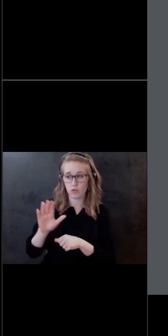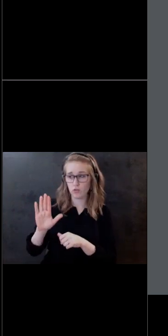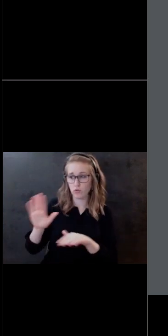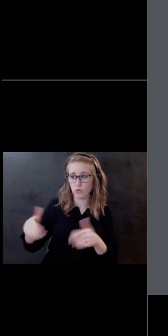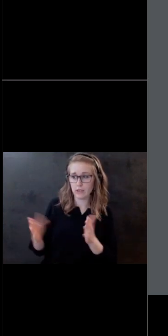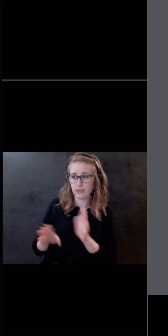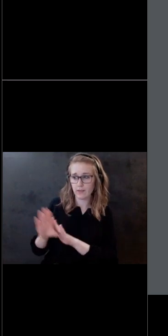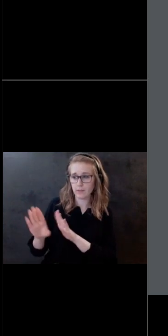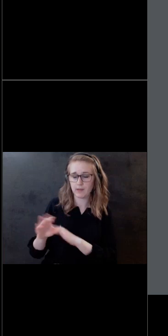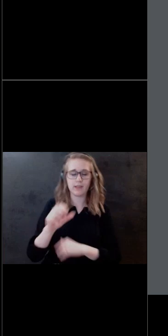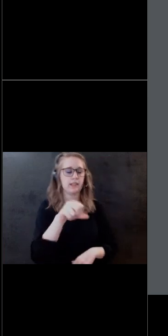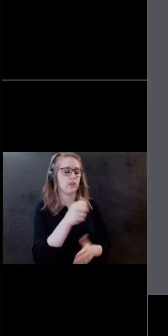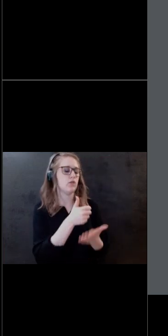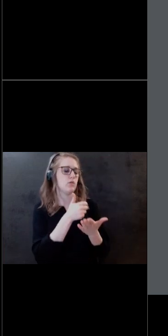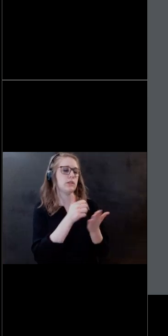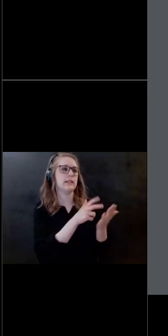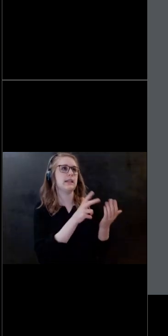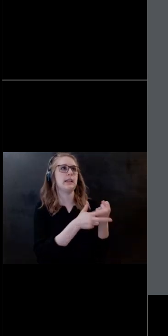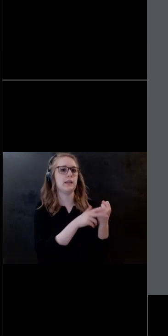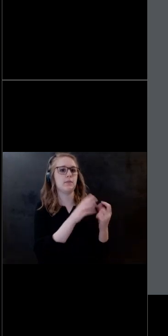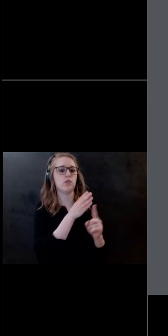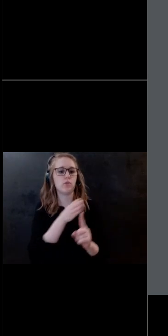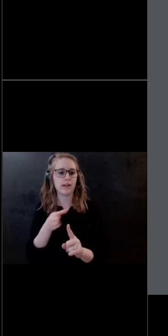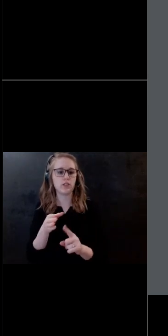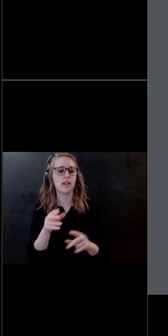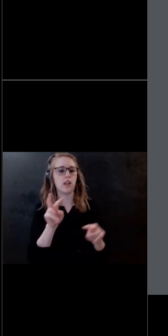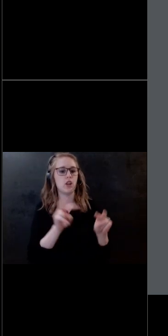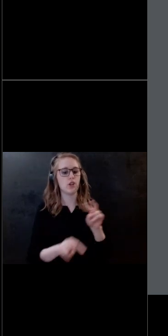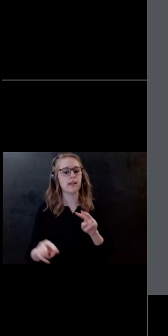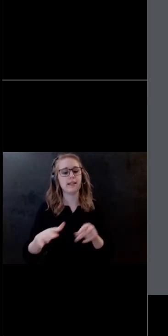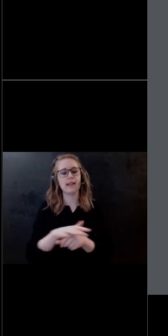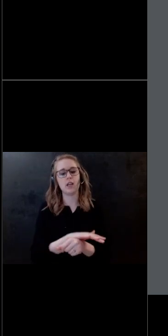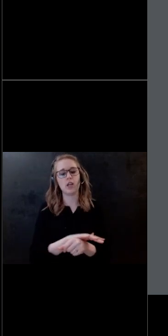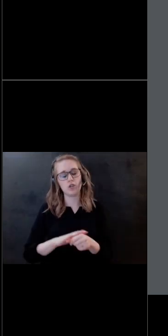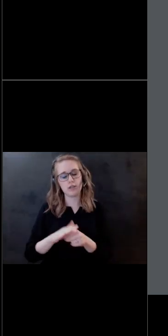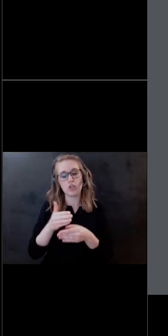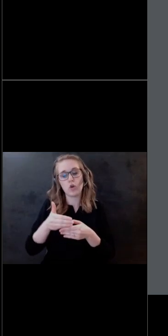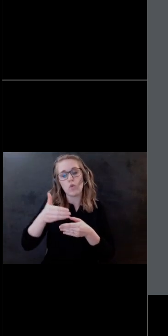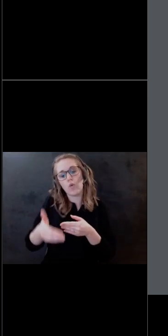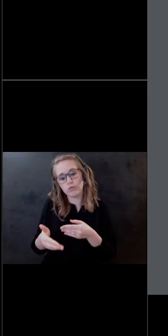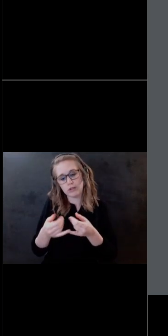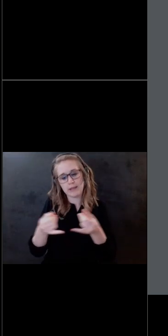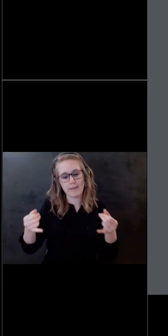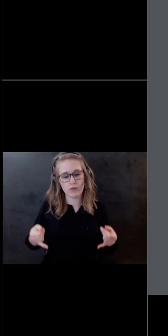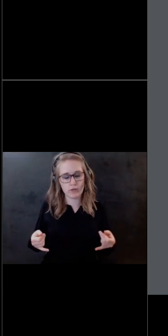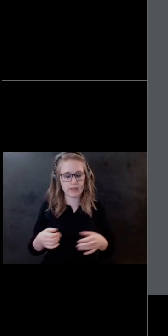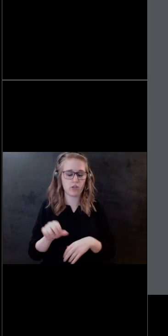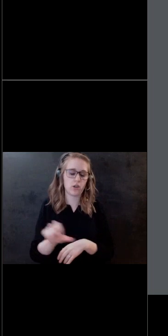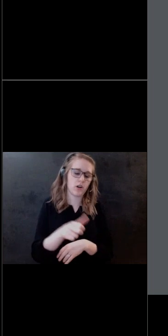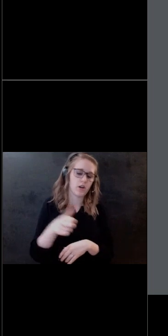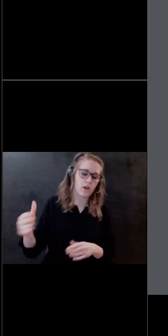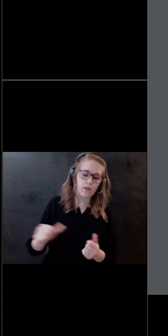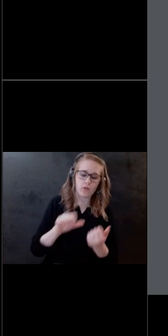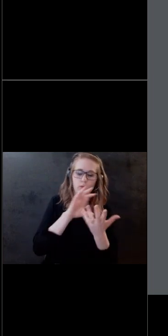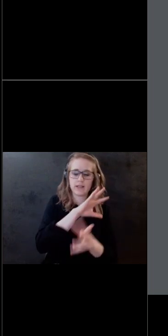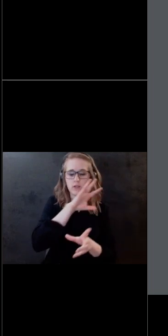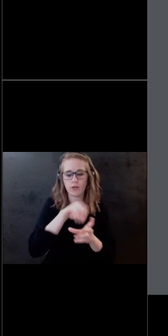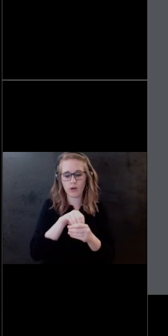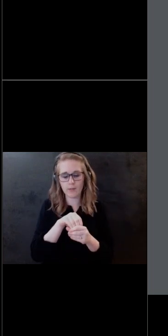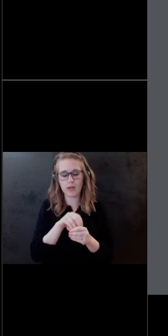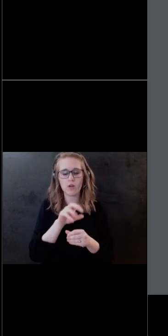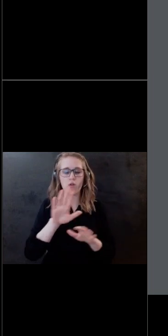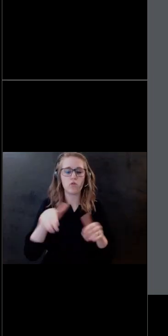can give us direction. You can say, look at the areas contiguous to the current boundaries. You know, there are other ways to incorporate